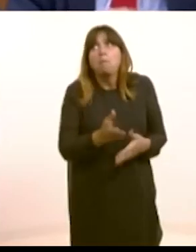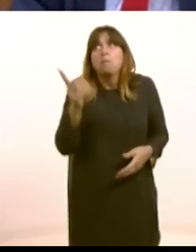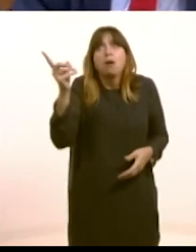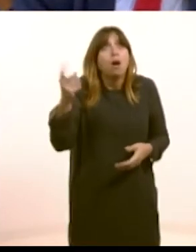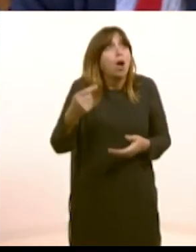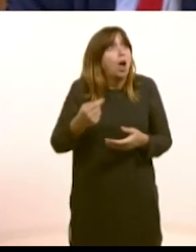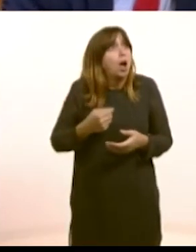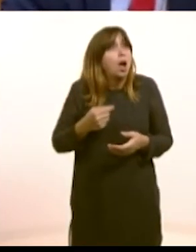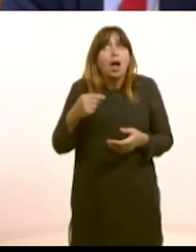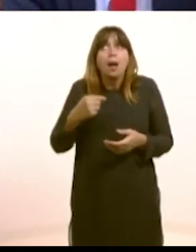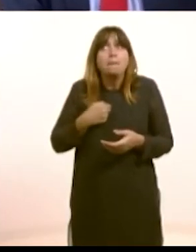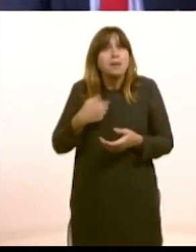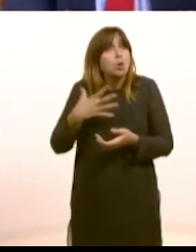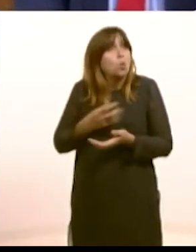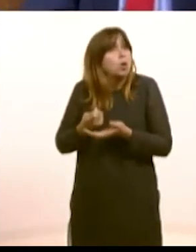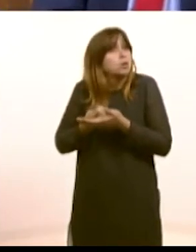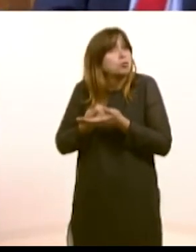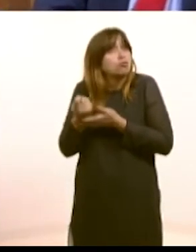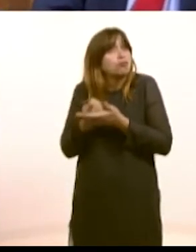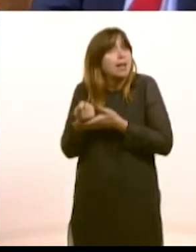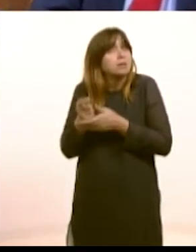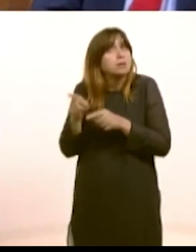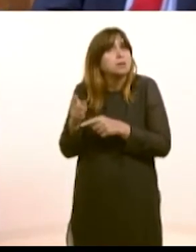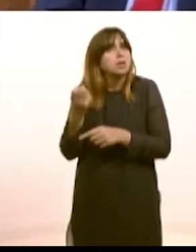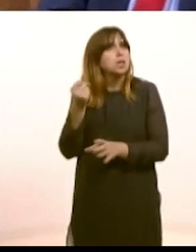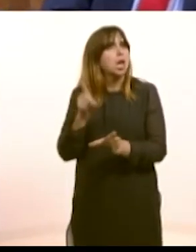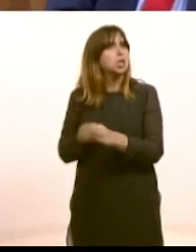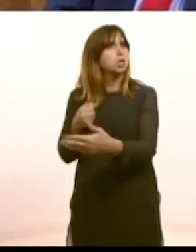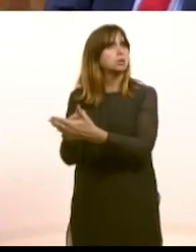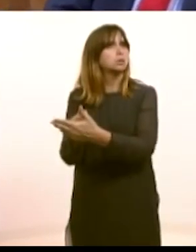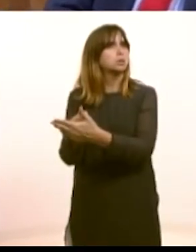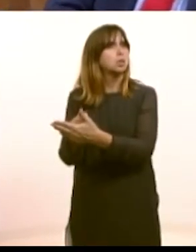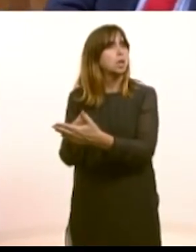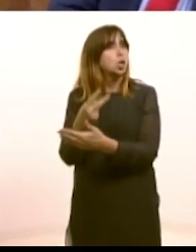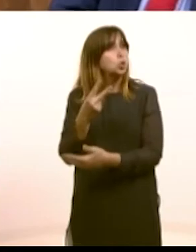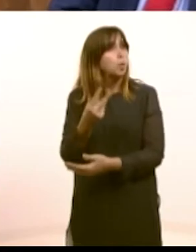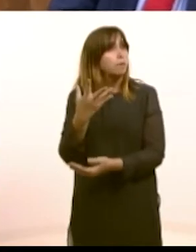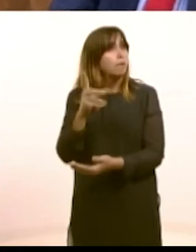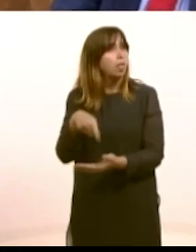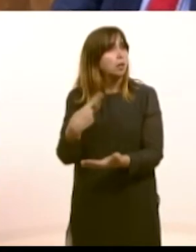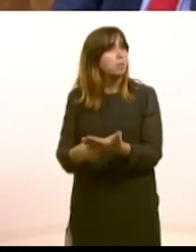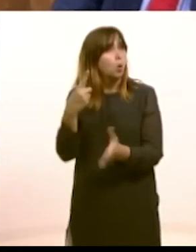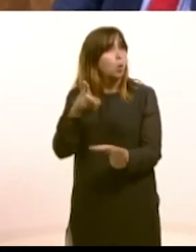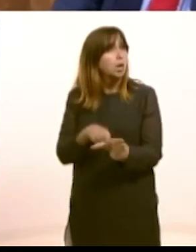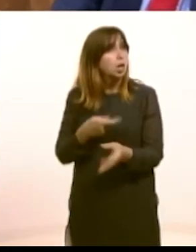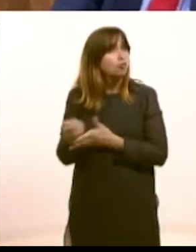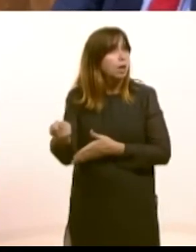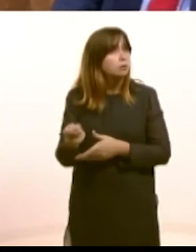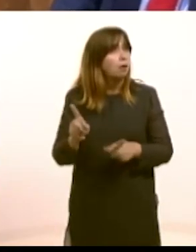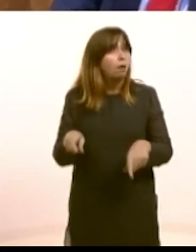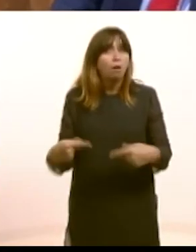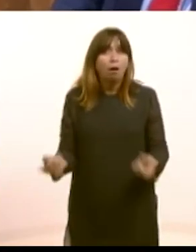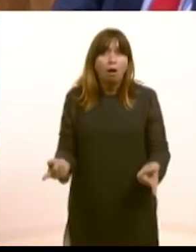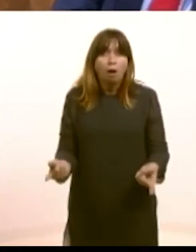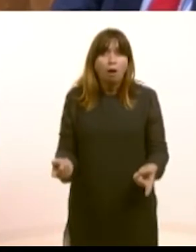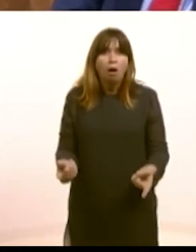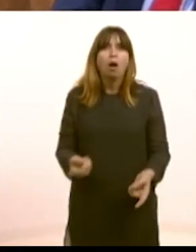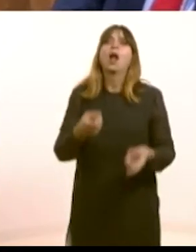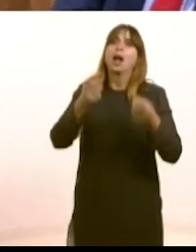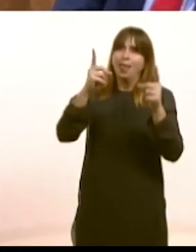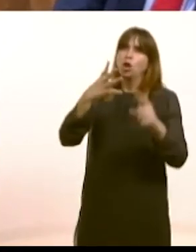being offered leases of 10 years with rents of up to 25,000 a year. That's ridiculous. Some of the landlords in Bridgend need to get real